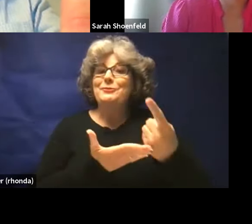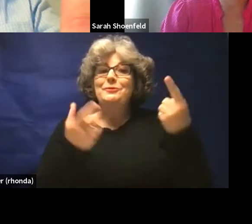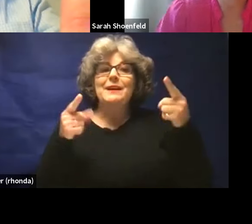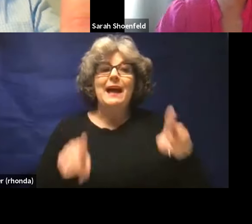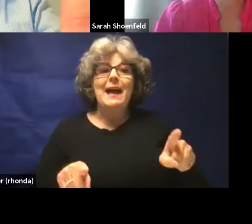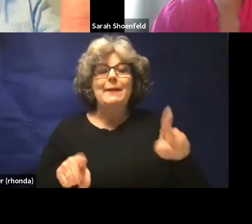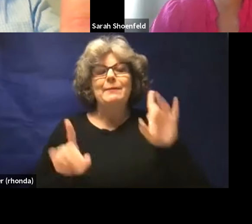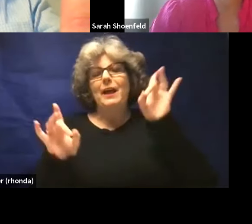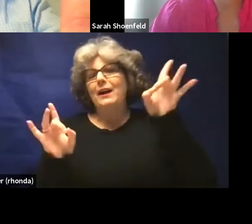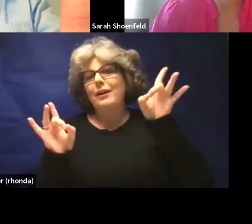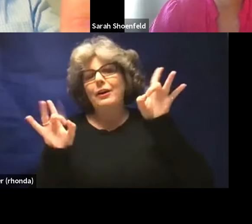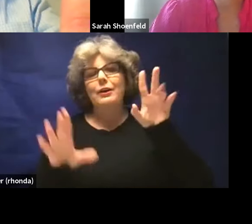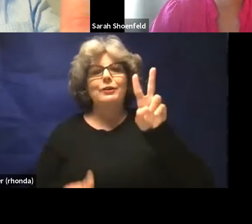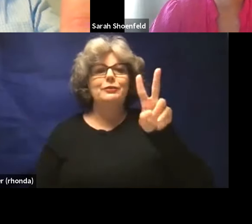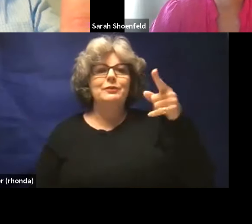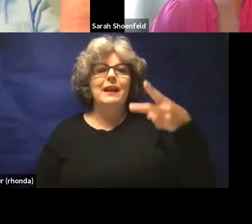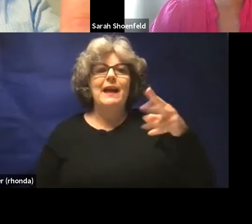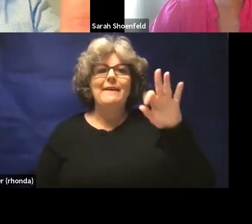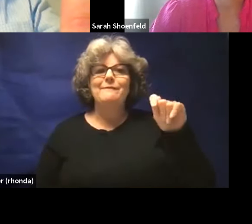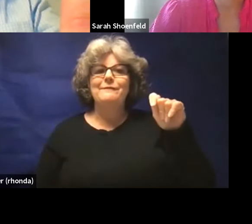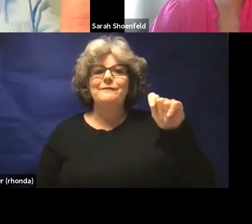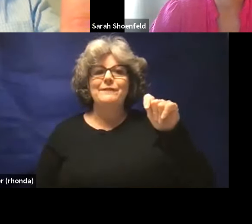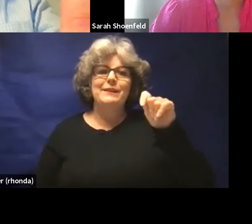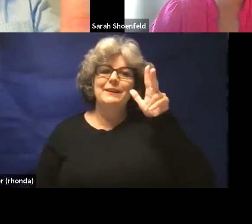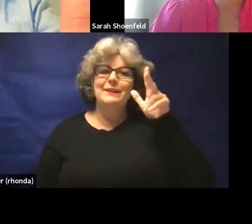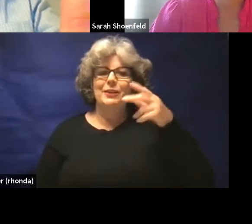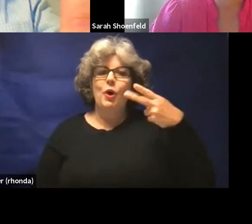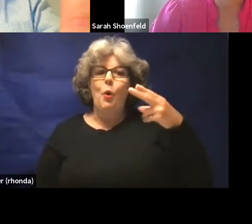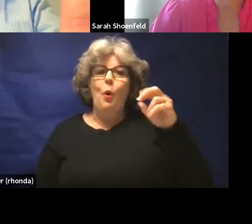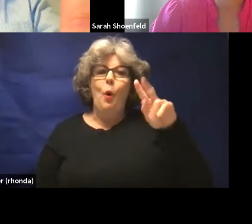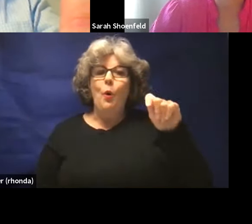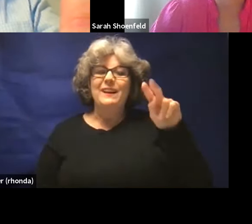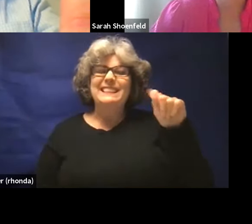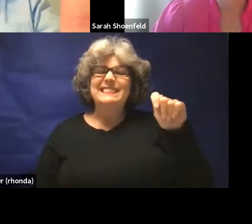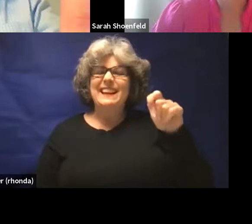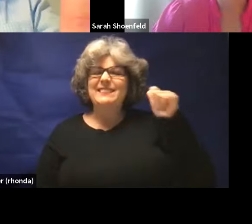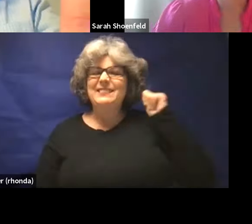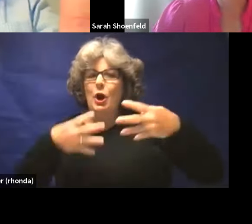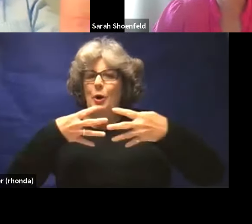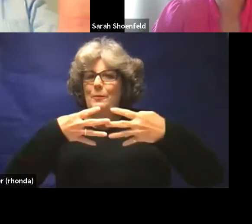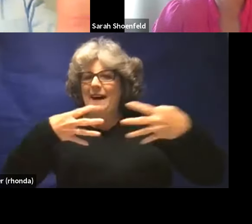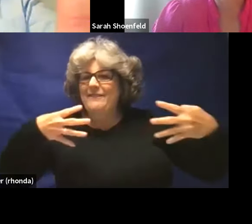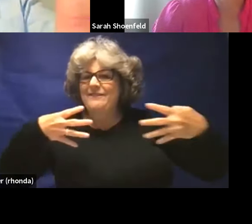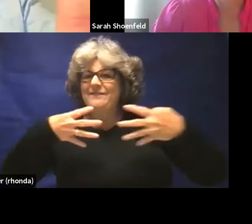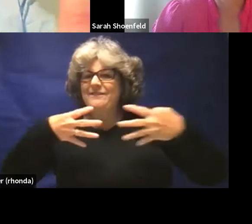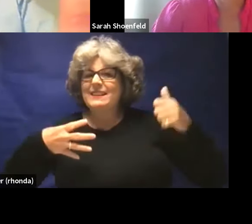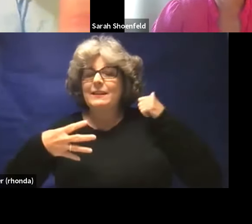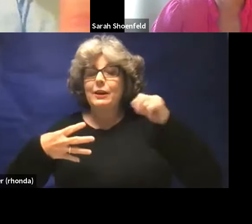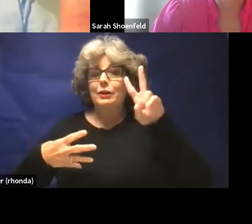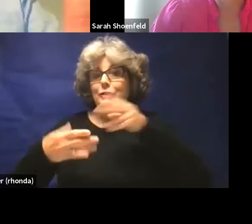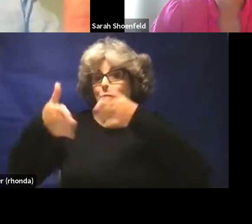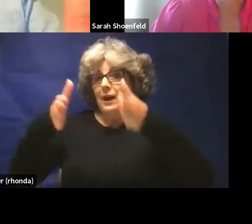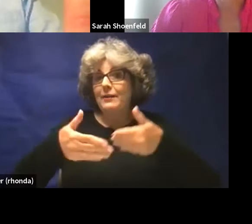this horrendous 2.5-foot hornet's nest on my back fence. I think I mentioned it. And two of my